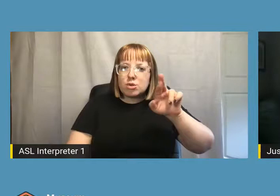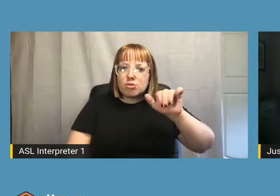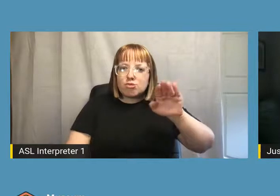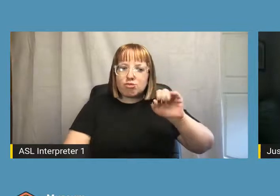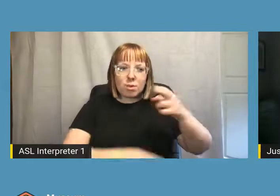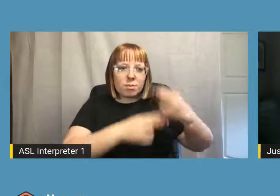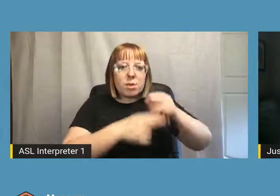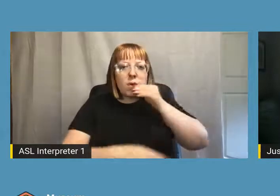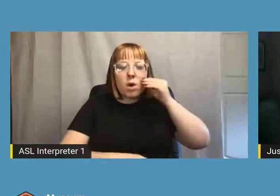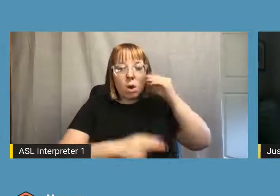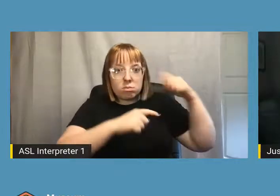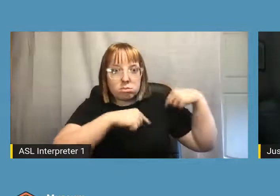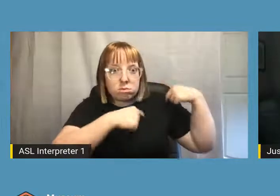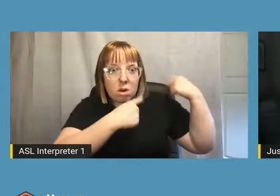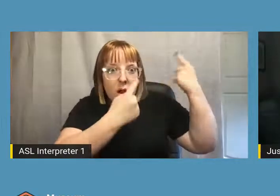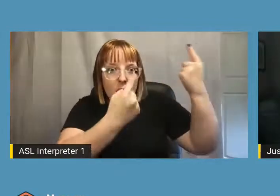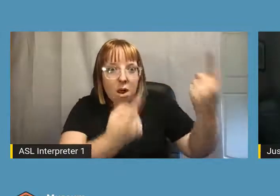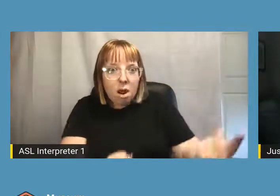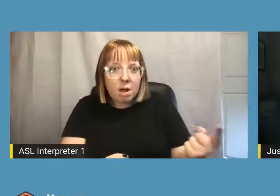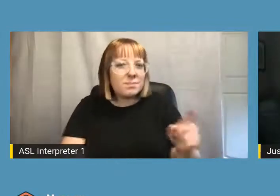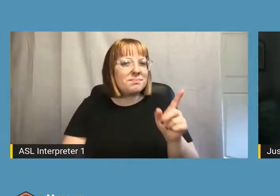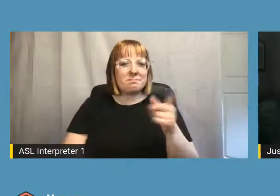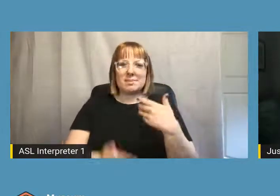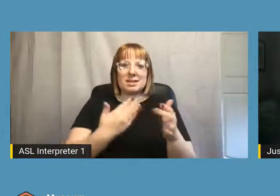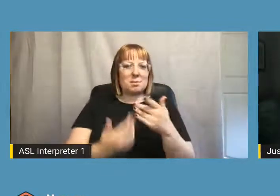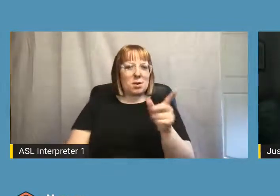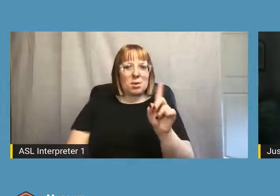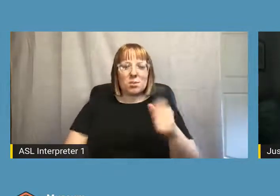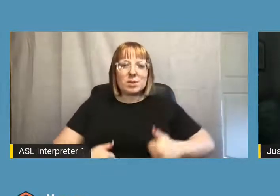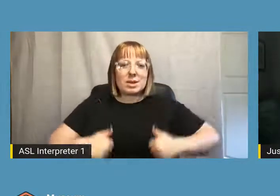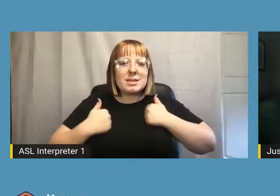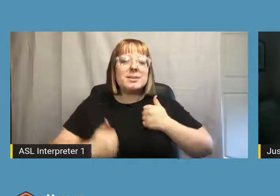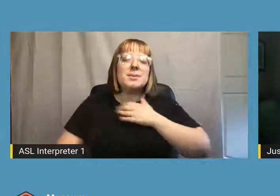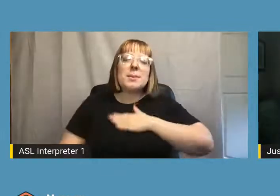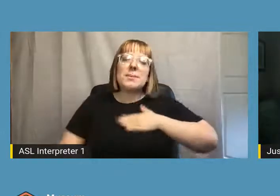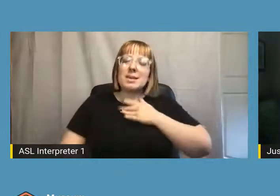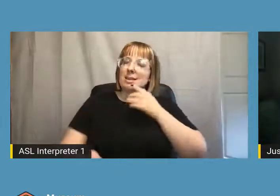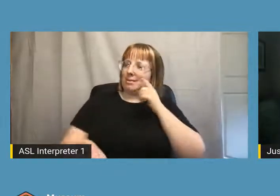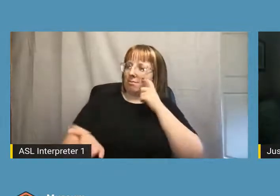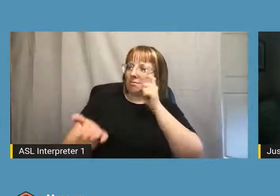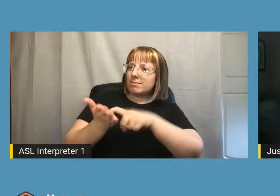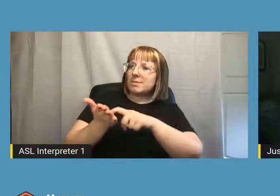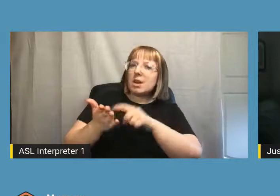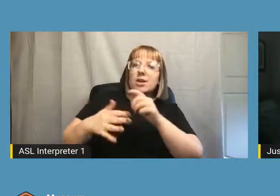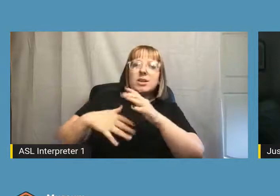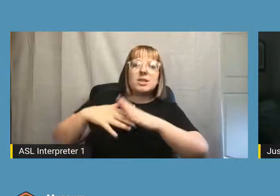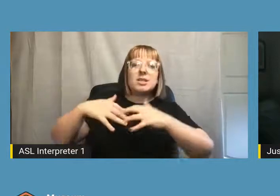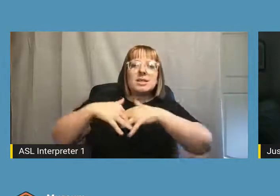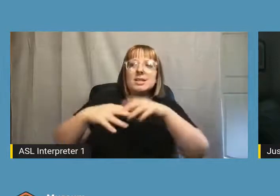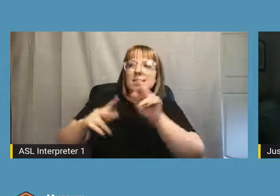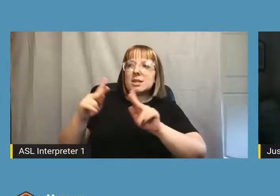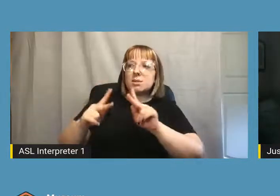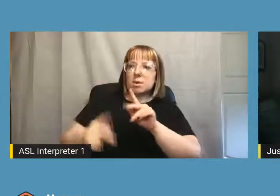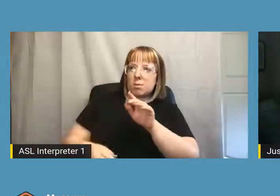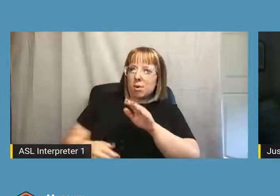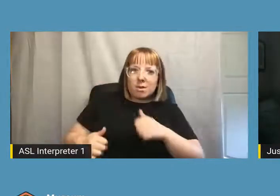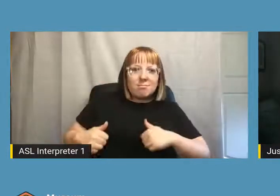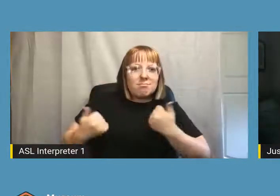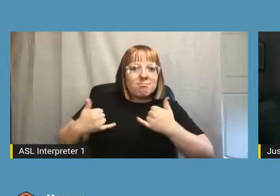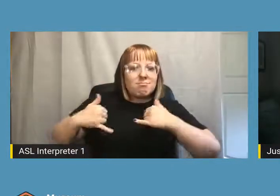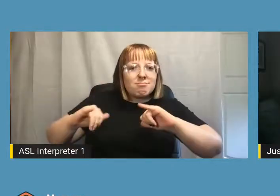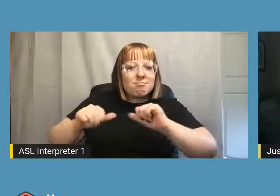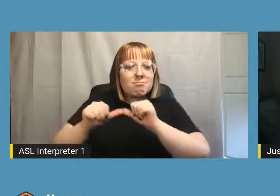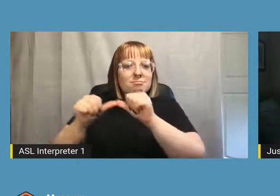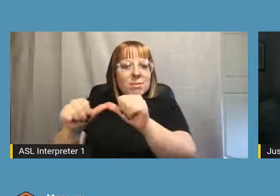each located, please let us acknowledge indigenous nations as living communities. We at the Digital Empowerment